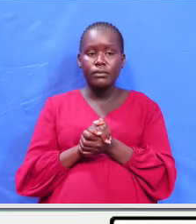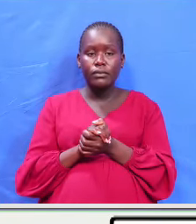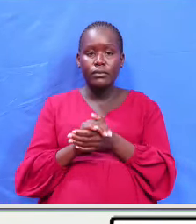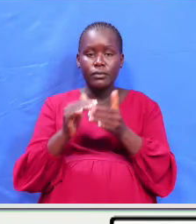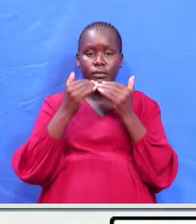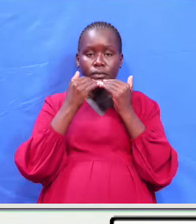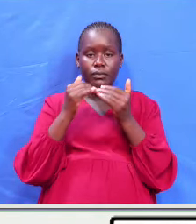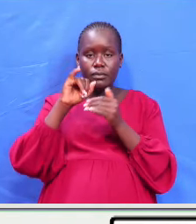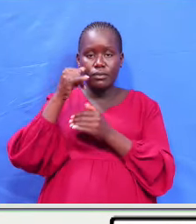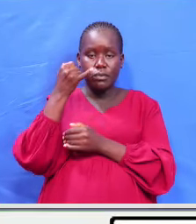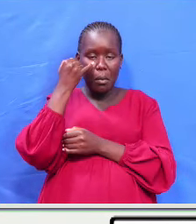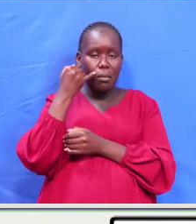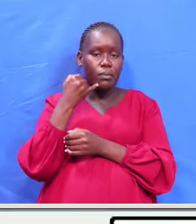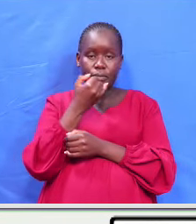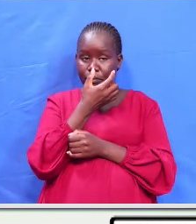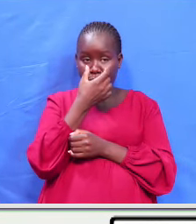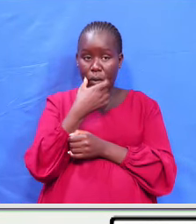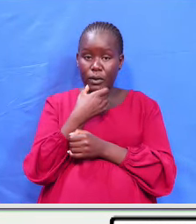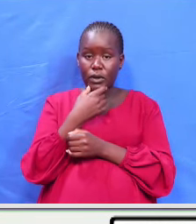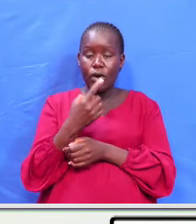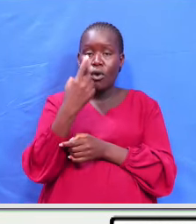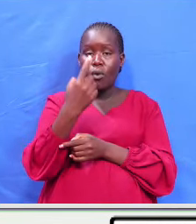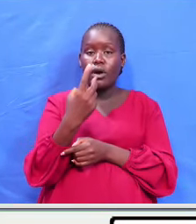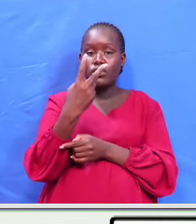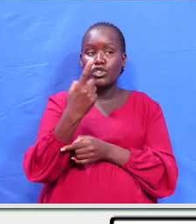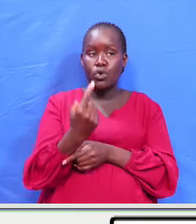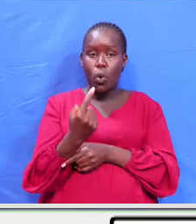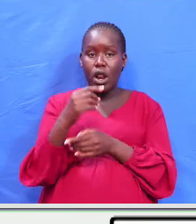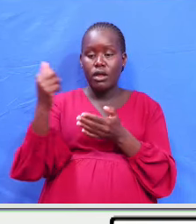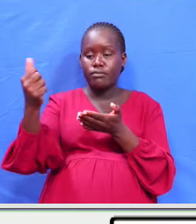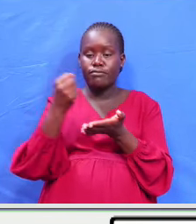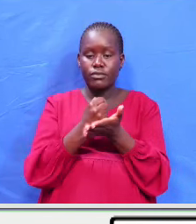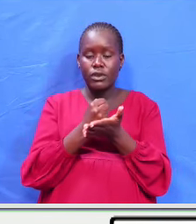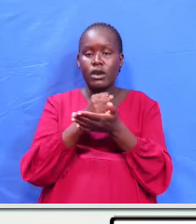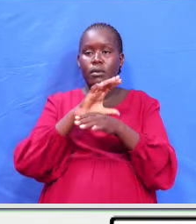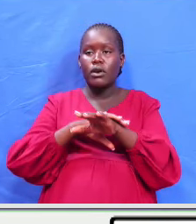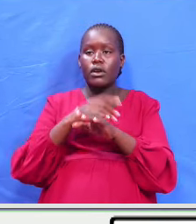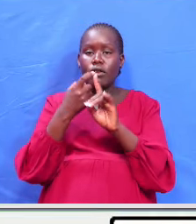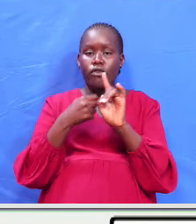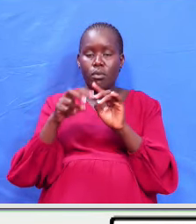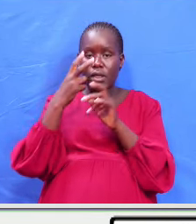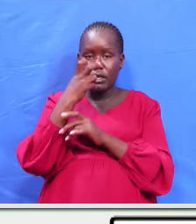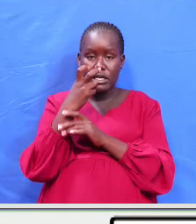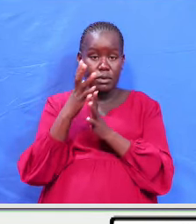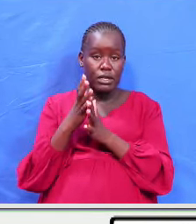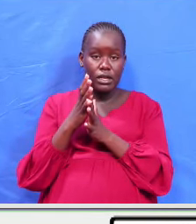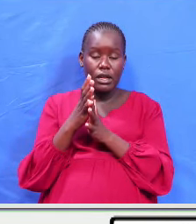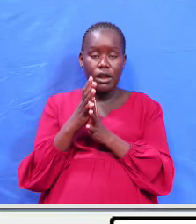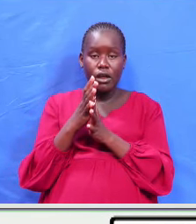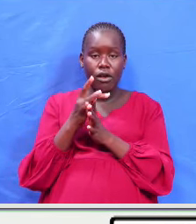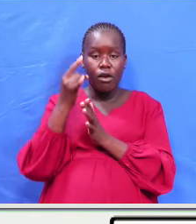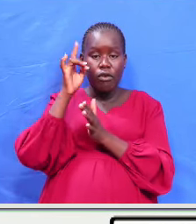Thank you, Joash. At least 121 stamps have been recovered from suspected mastermind of